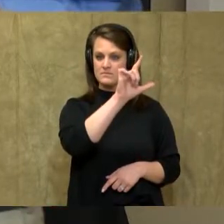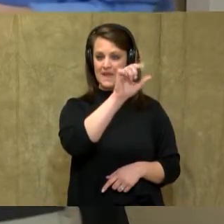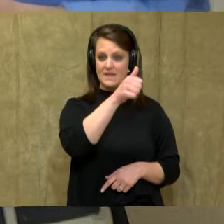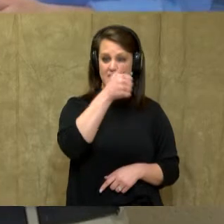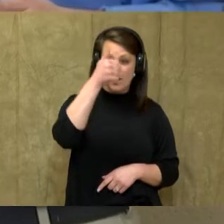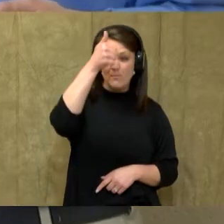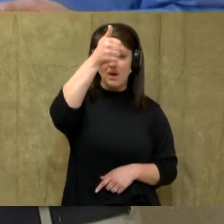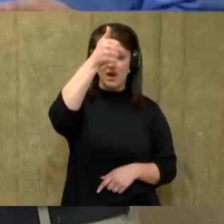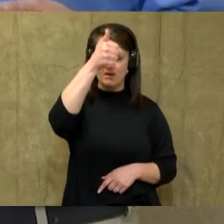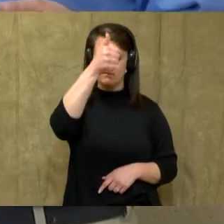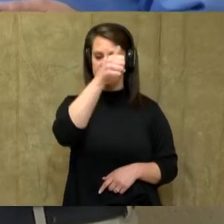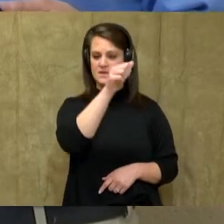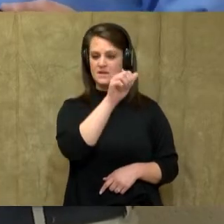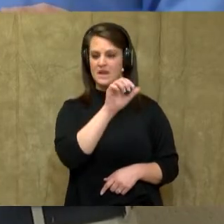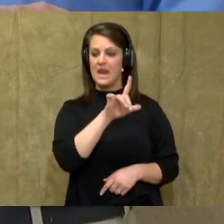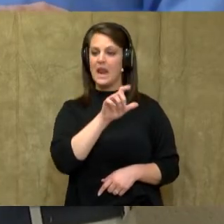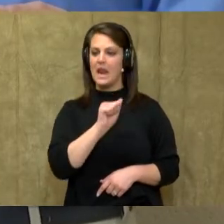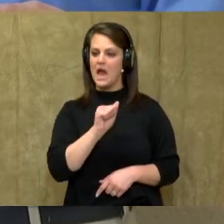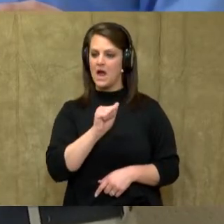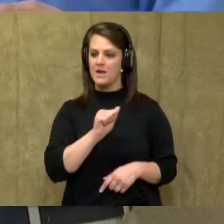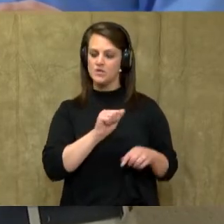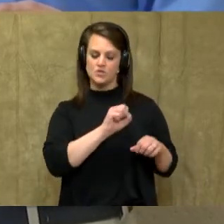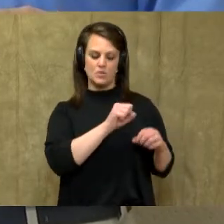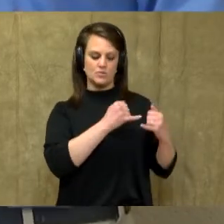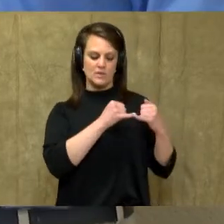above the top line represents la,